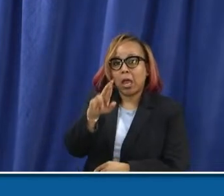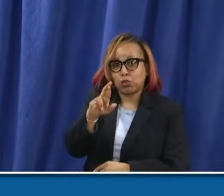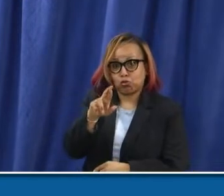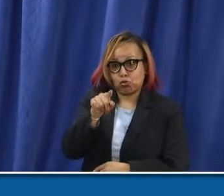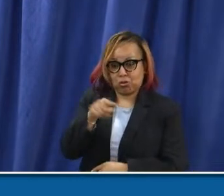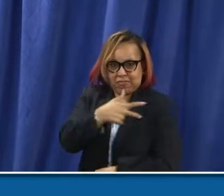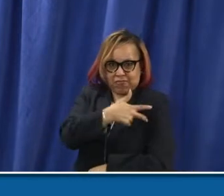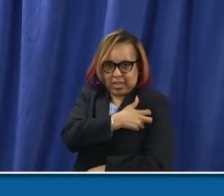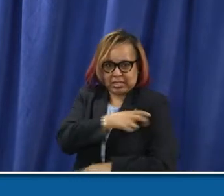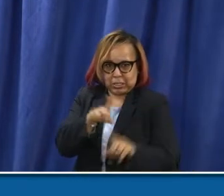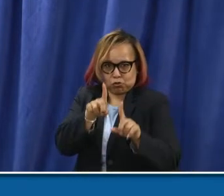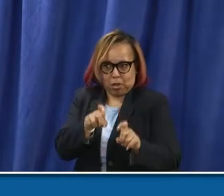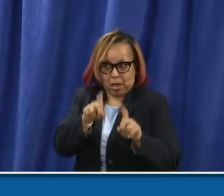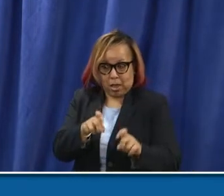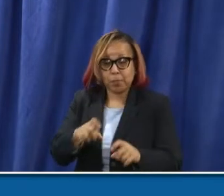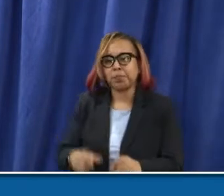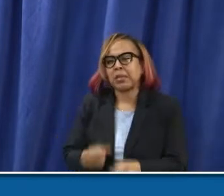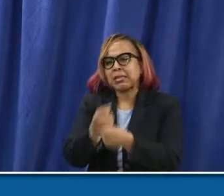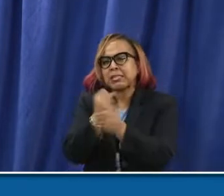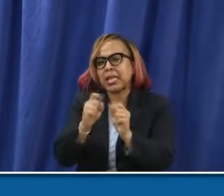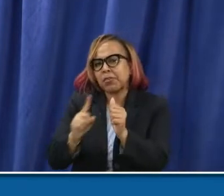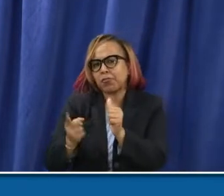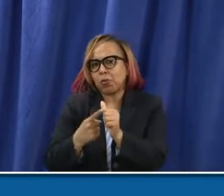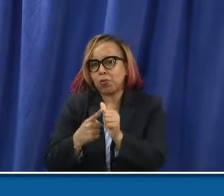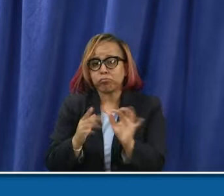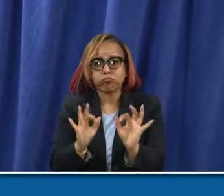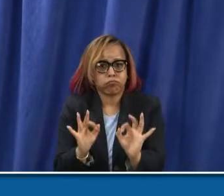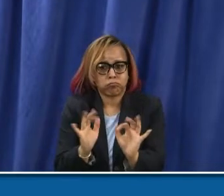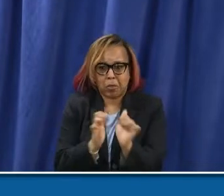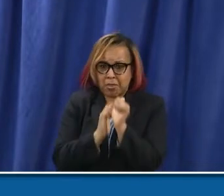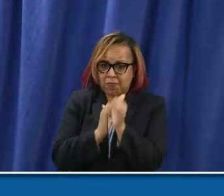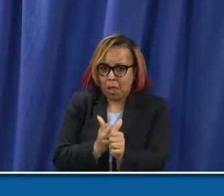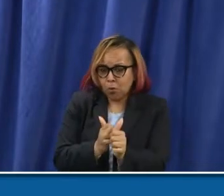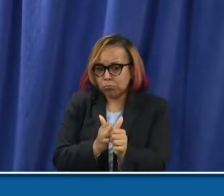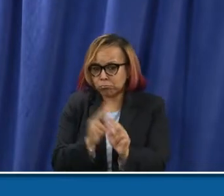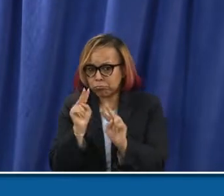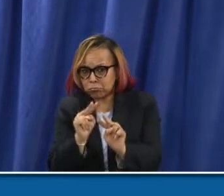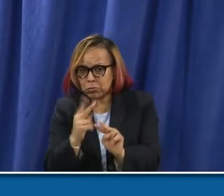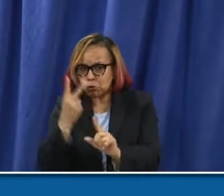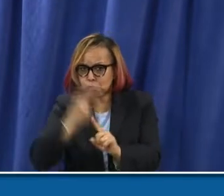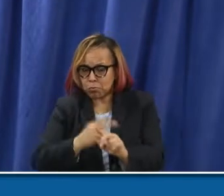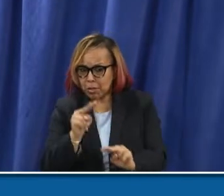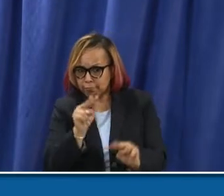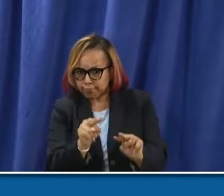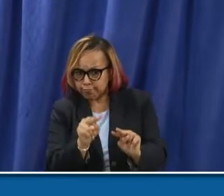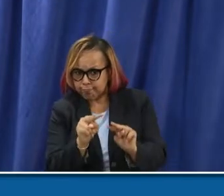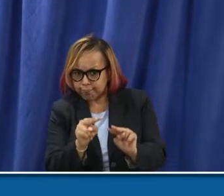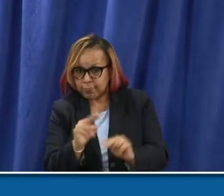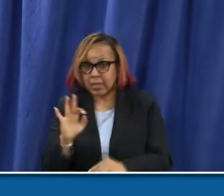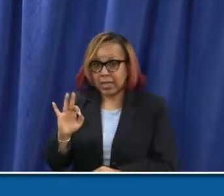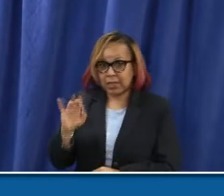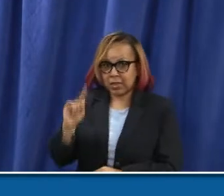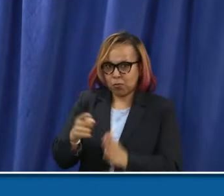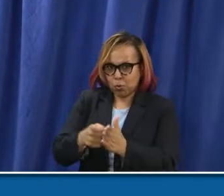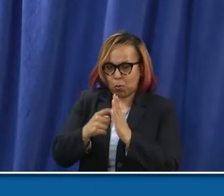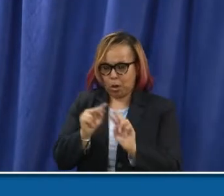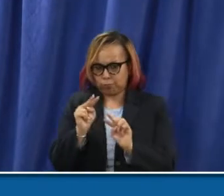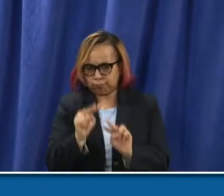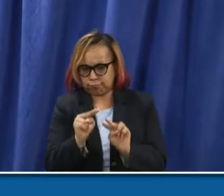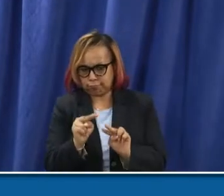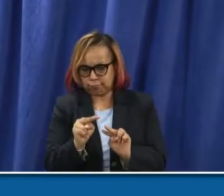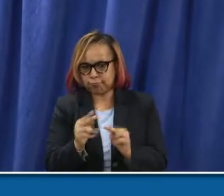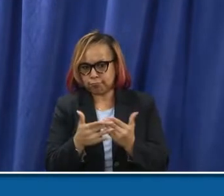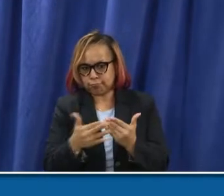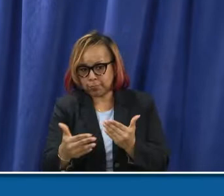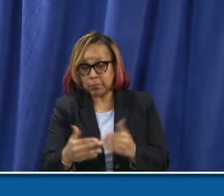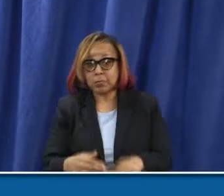trial. And the safety data first was very good. They followed everybody for at least 2 months. That's what the FDA required, and